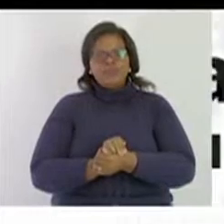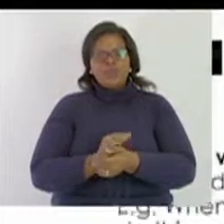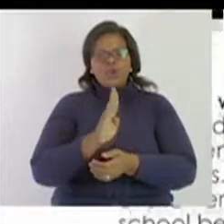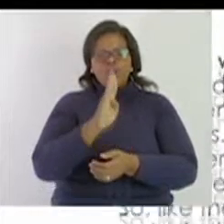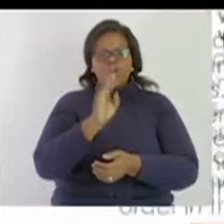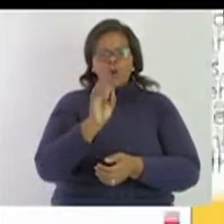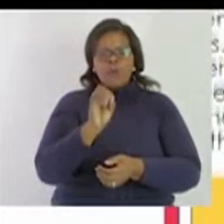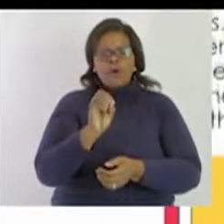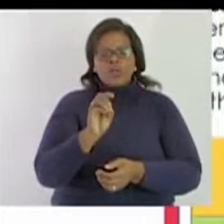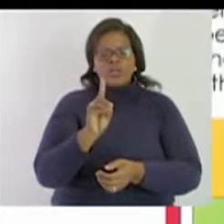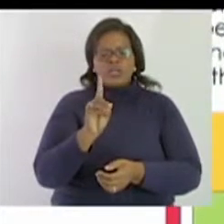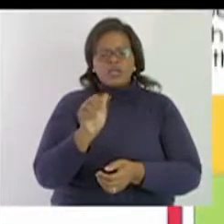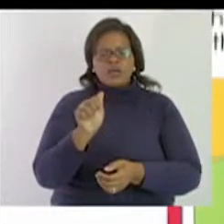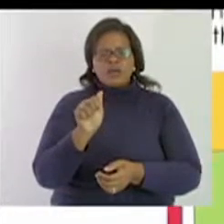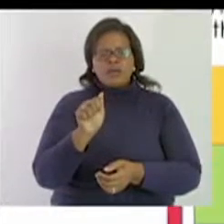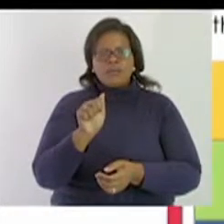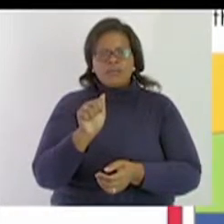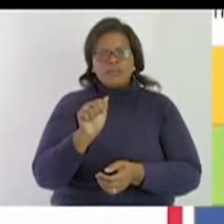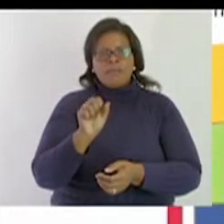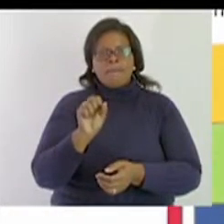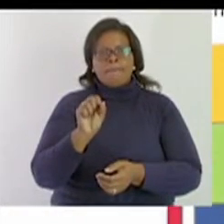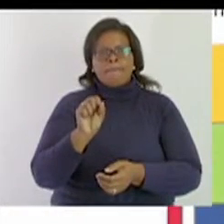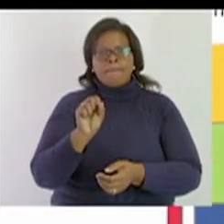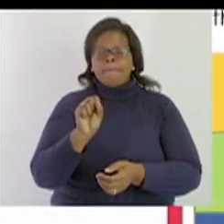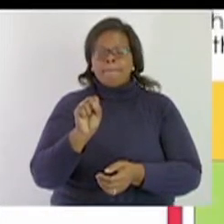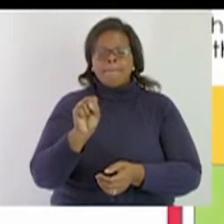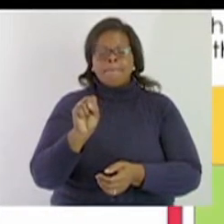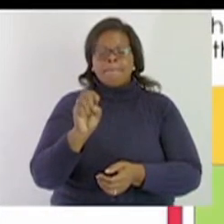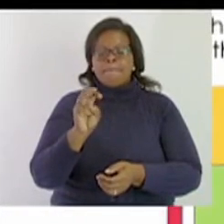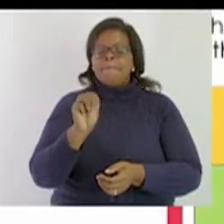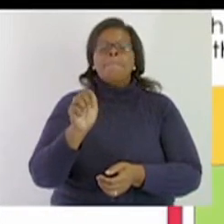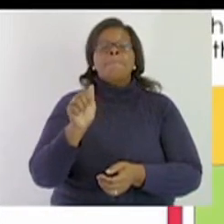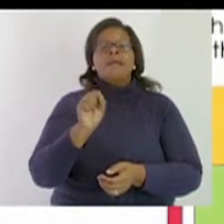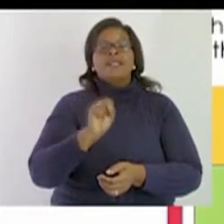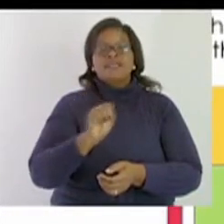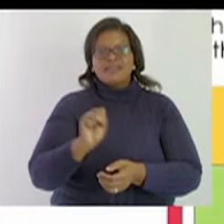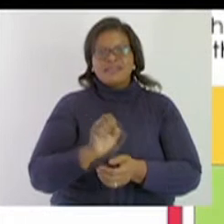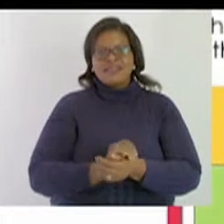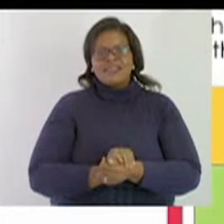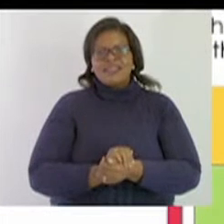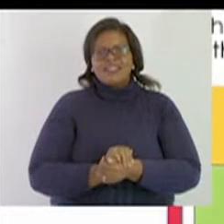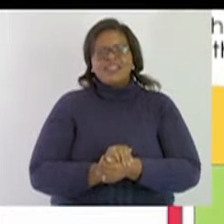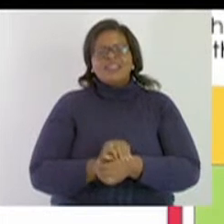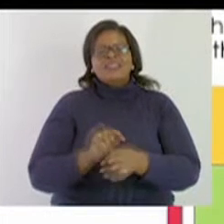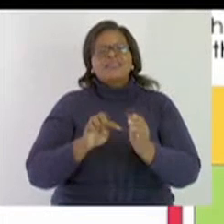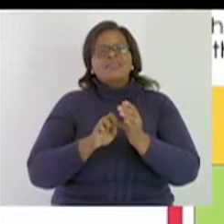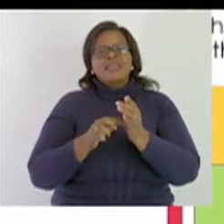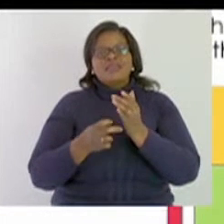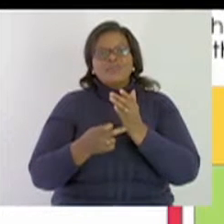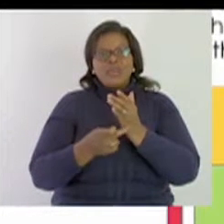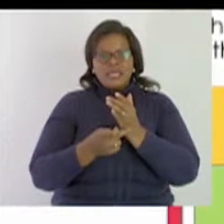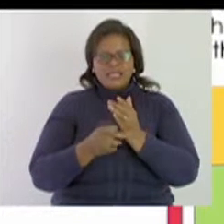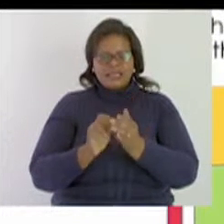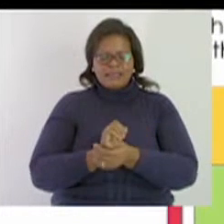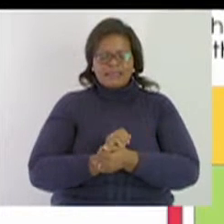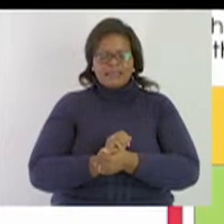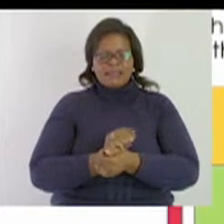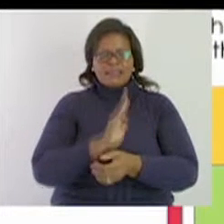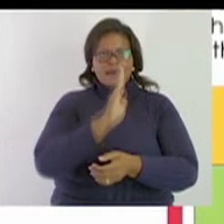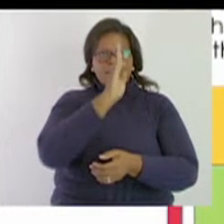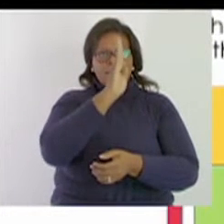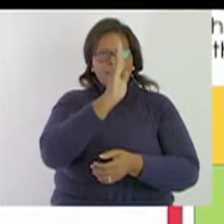BODMAS is abbreviated for the following. The